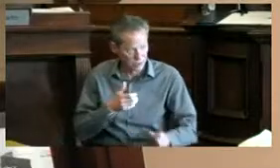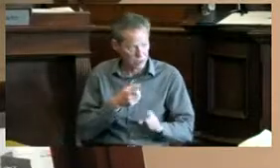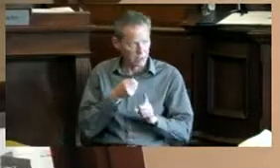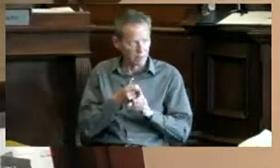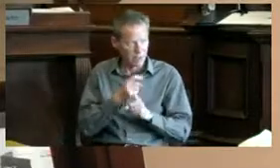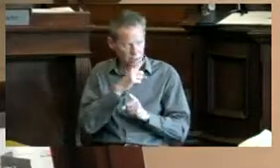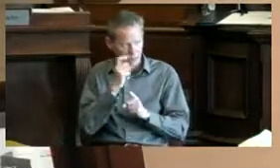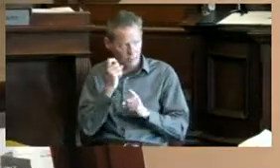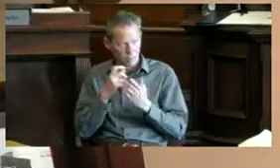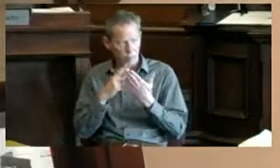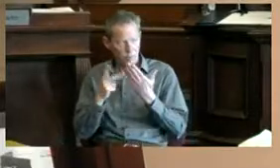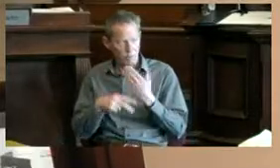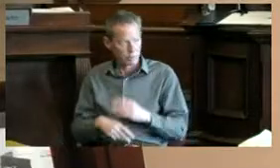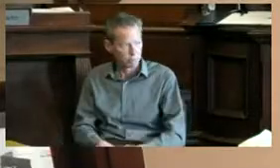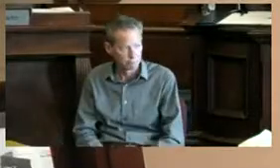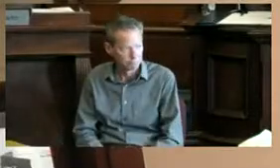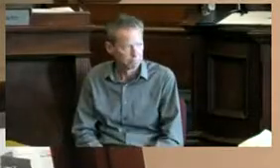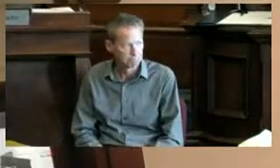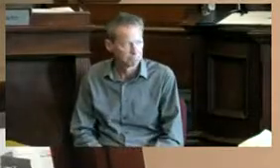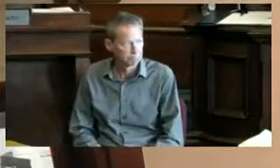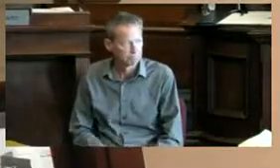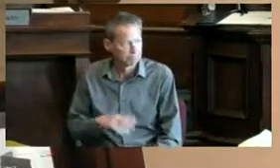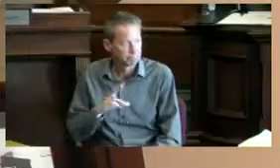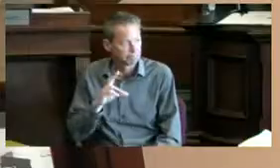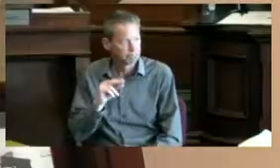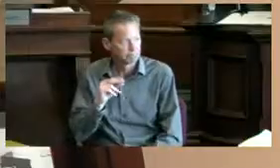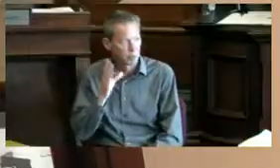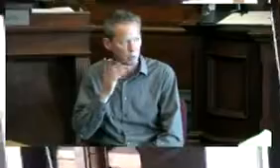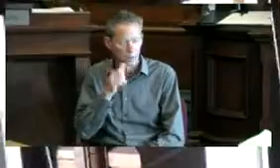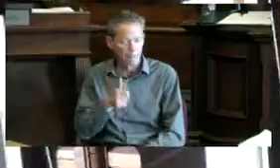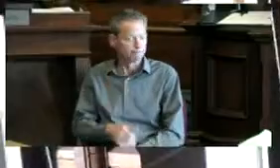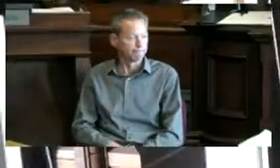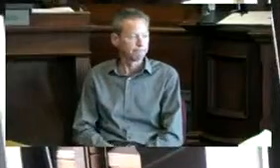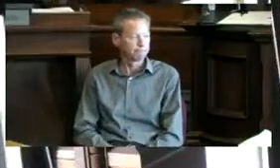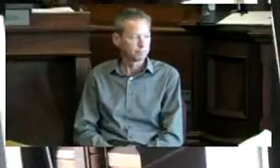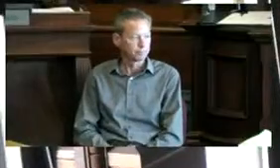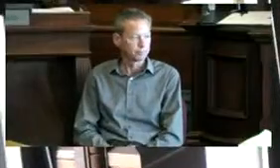programming? Not at all? No, it will not.